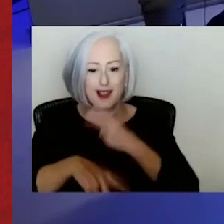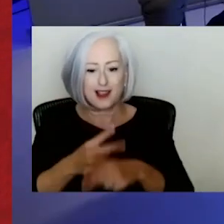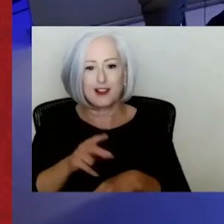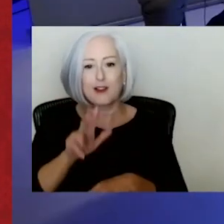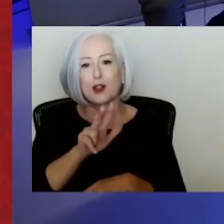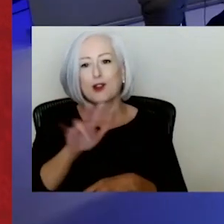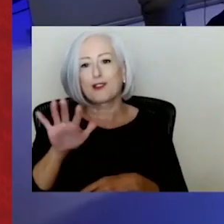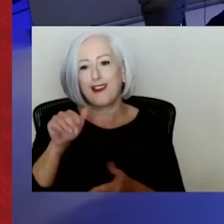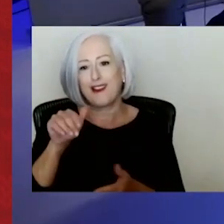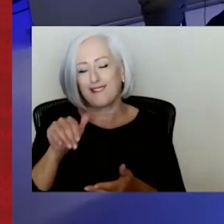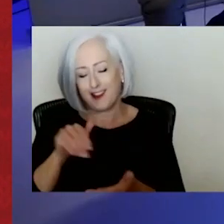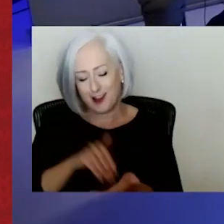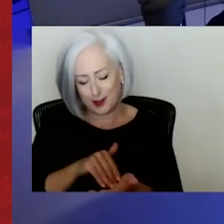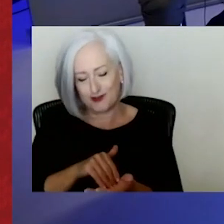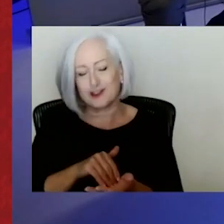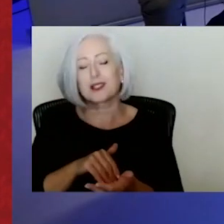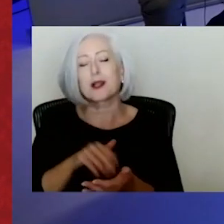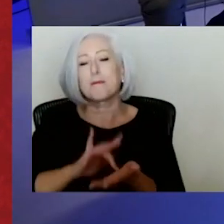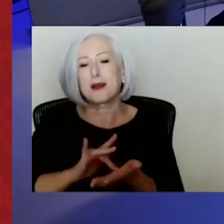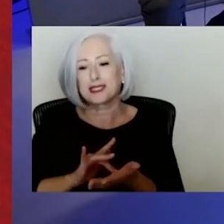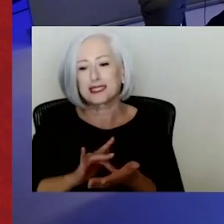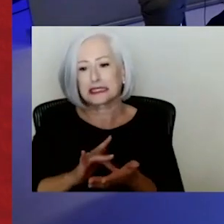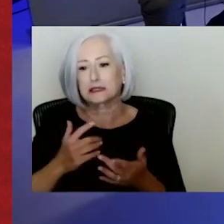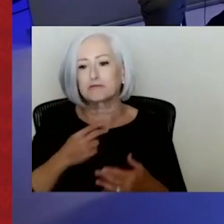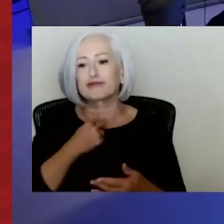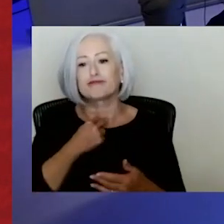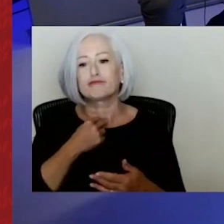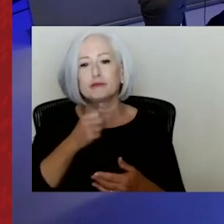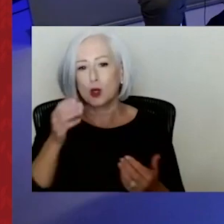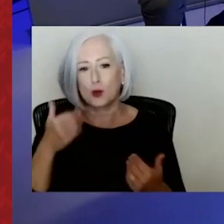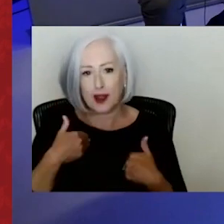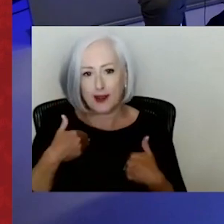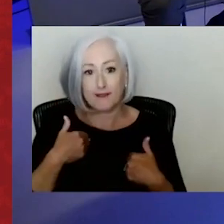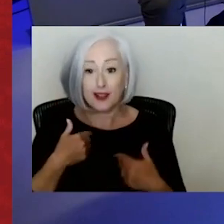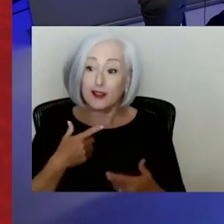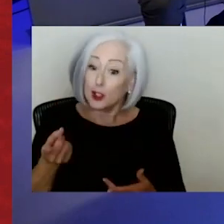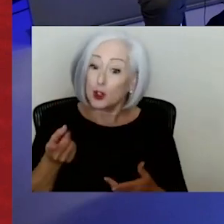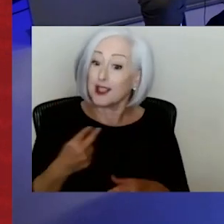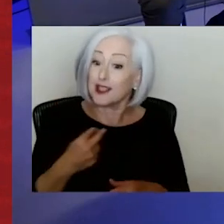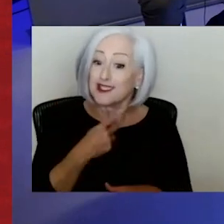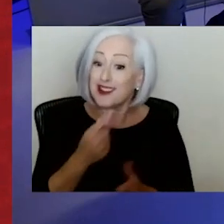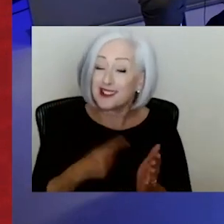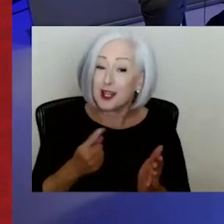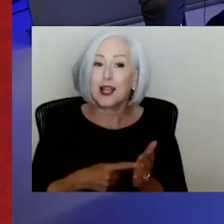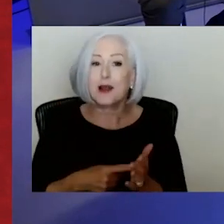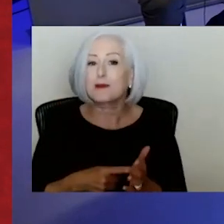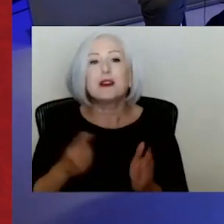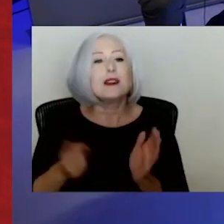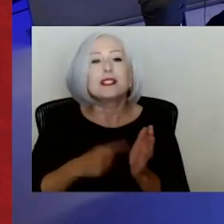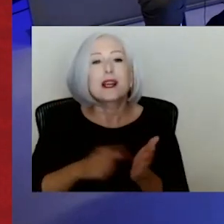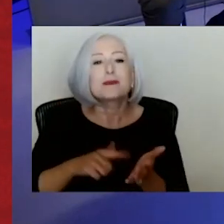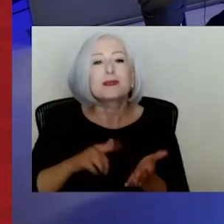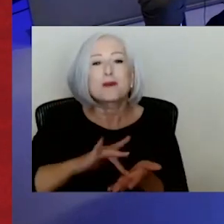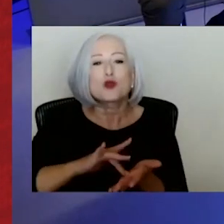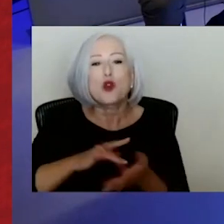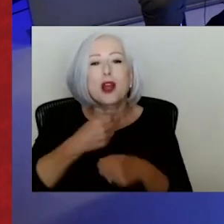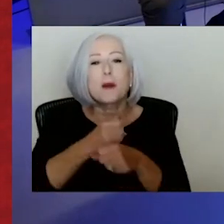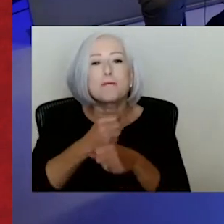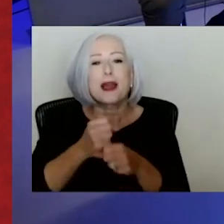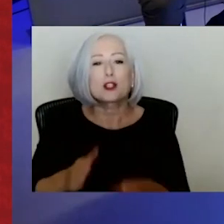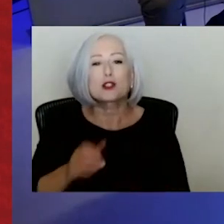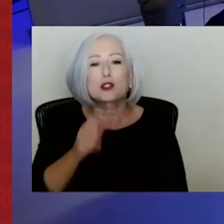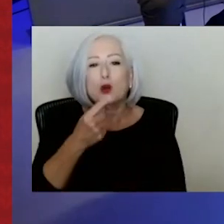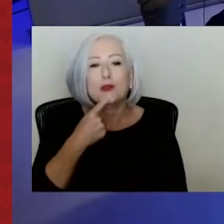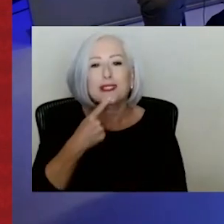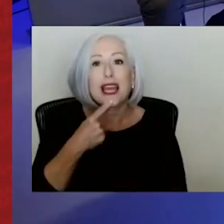be a big challenge. And we do get caught sometimes because you don't know what's all, because I think some of the drug companies don't go out and say, hey, we're running a little short. They just say, hey, we're out of it.